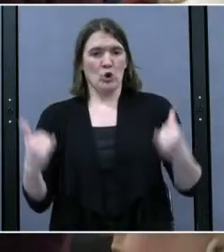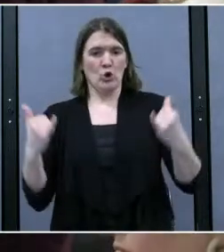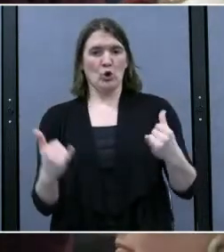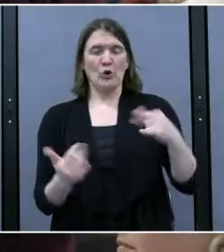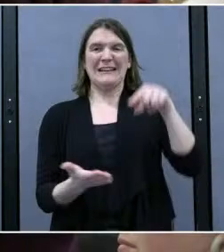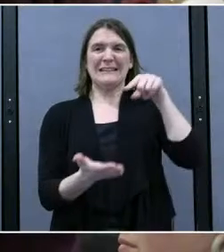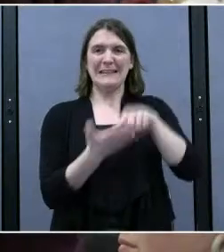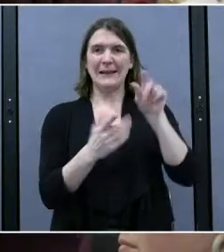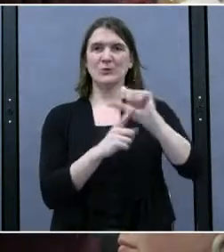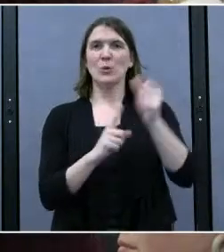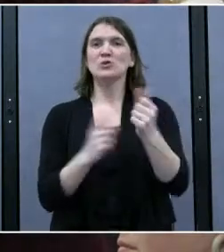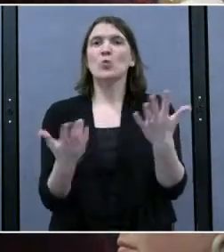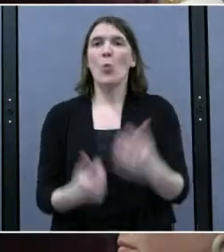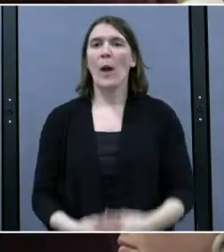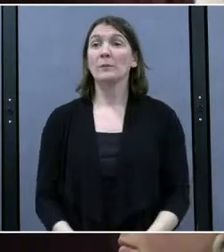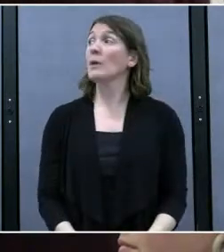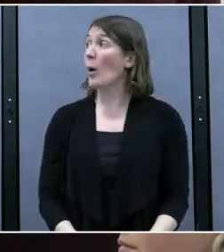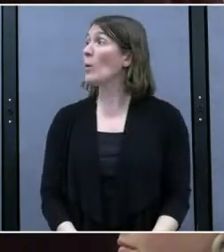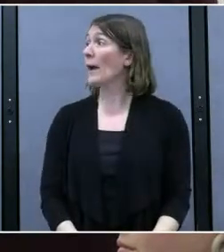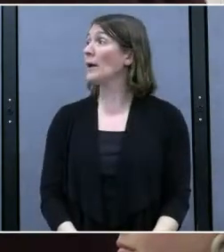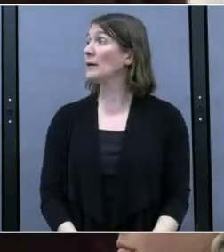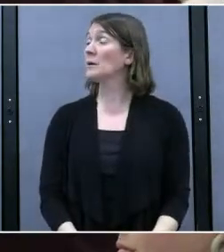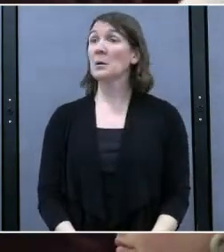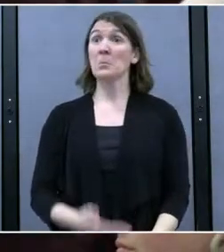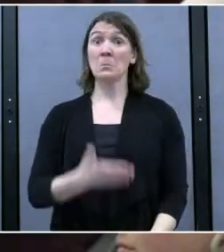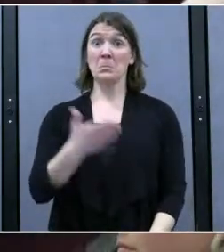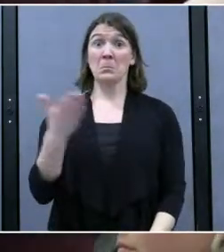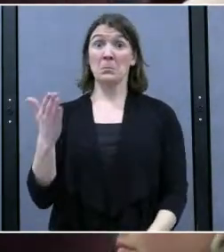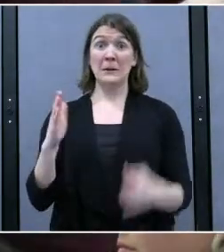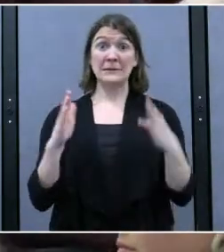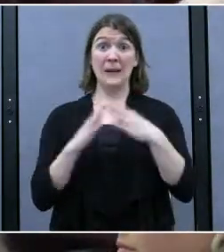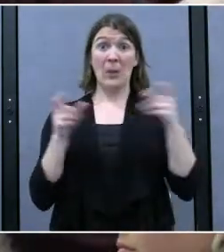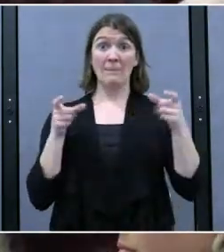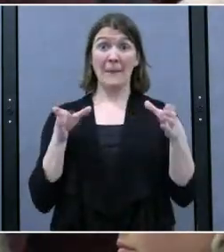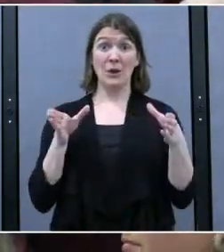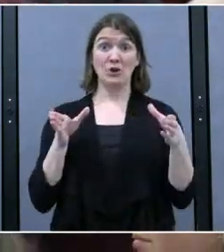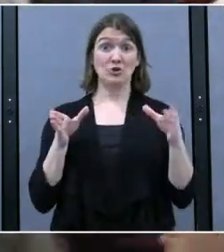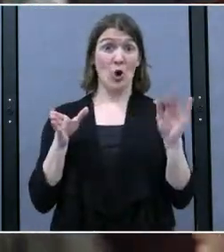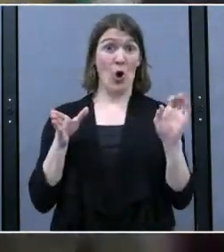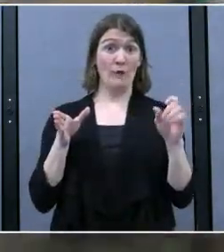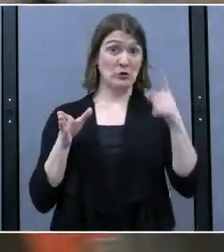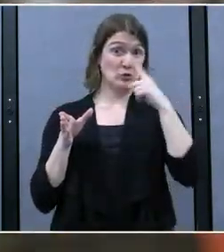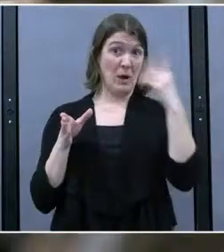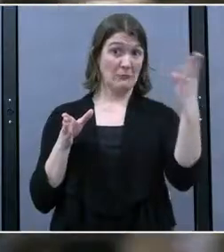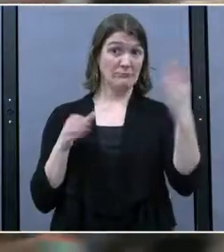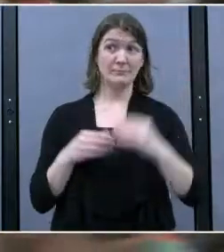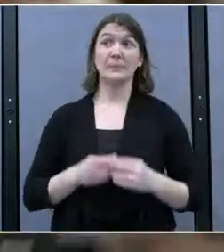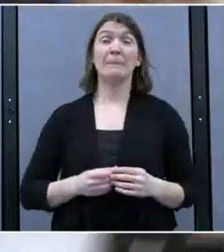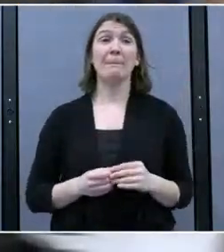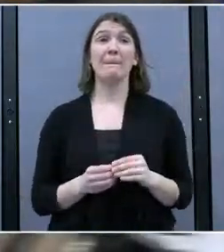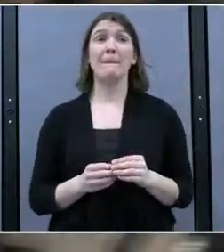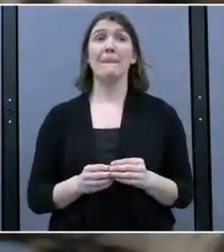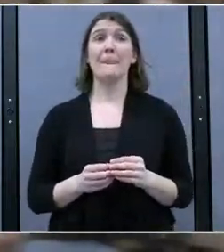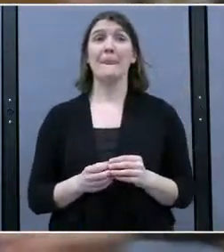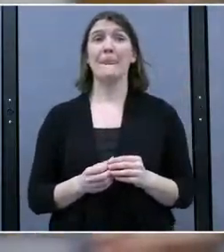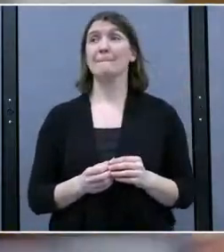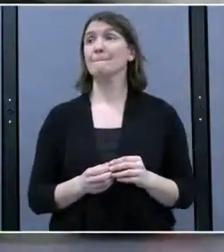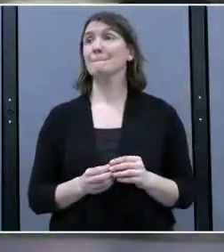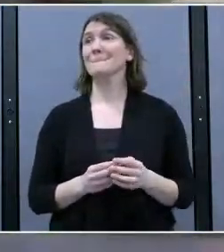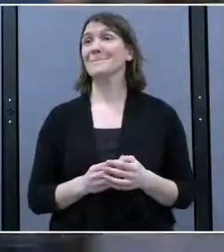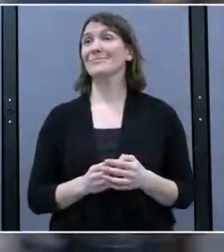debt situation is. Okay. I think the town manager's office would probably be the best place to answer that.